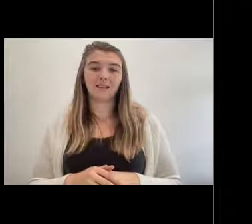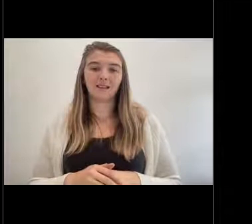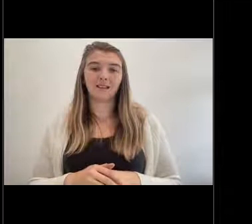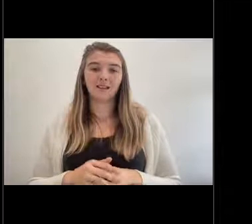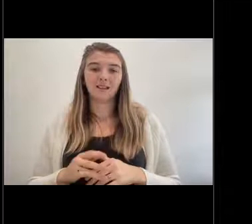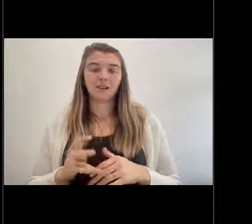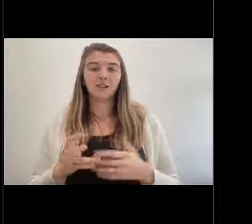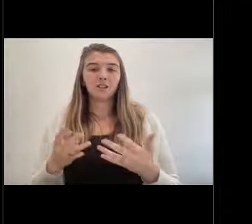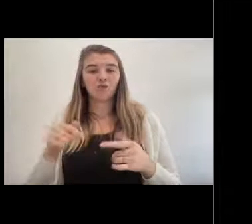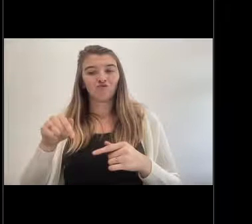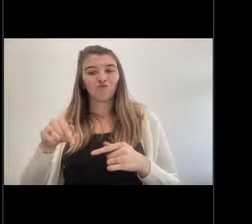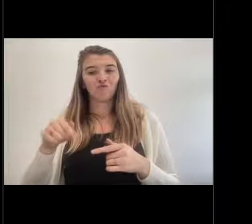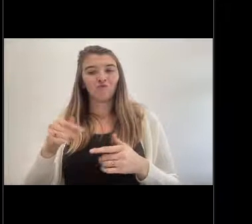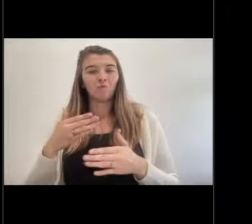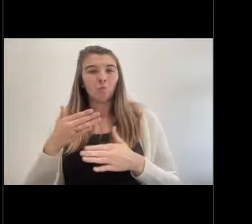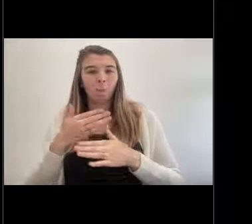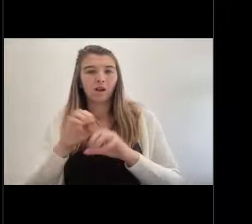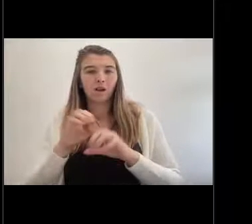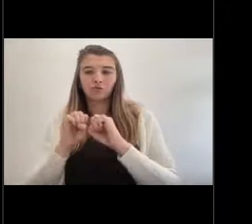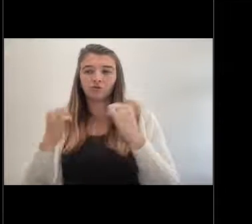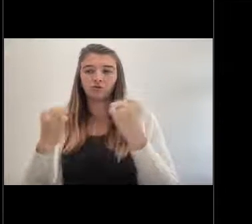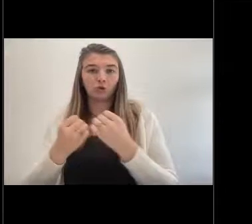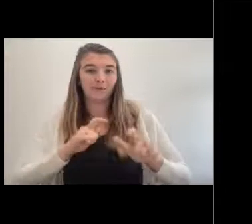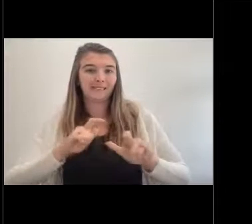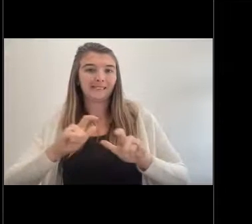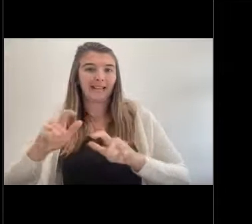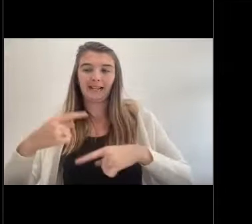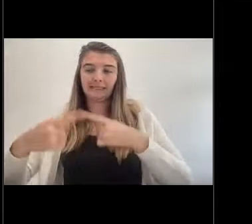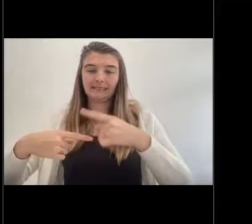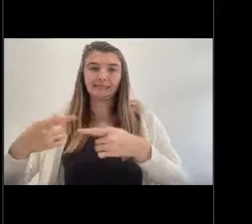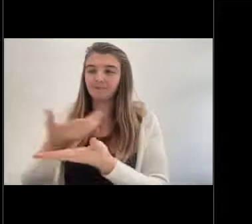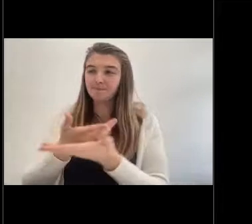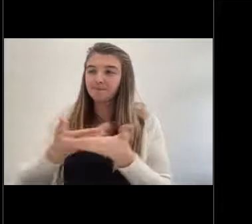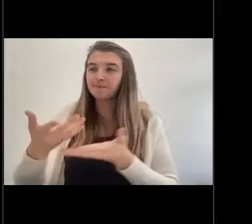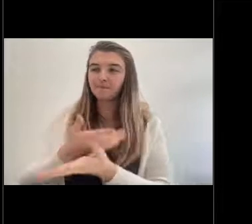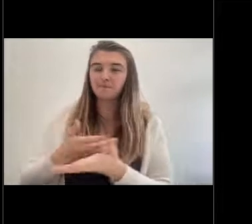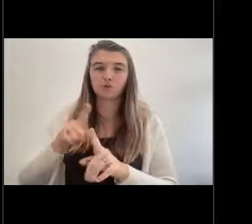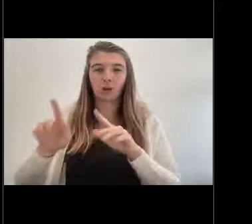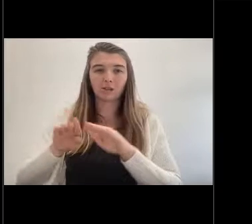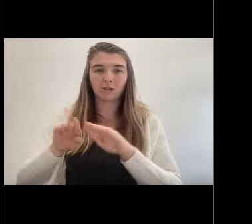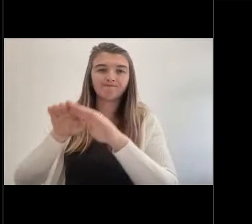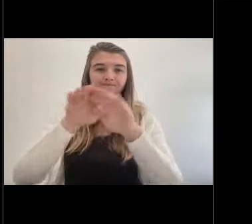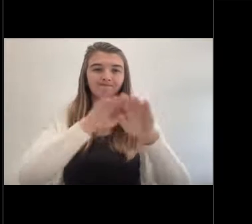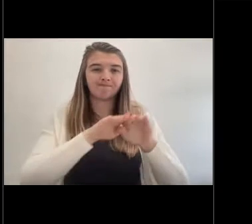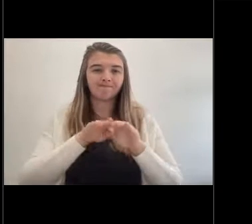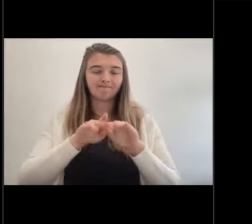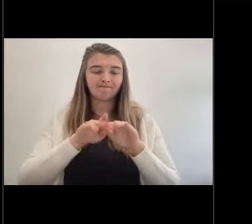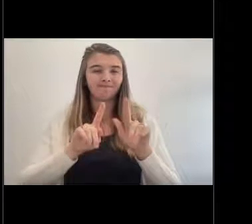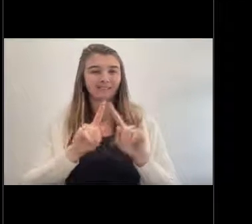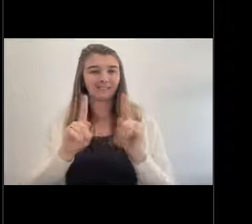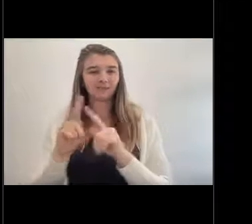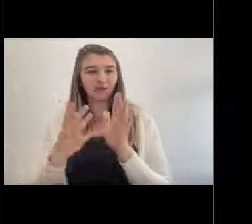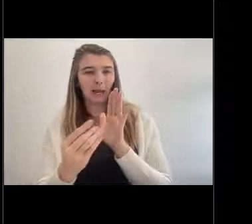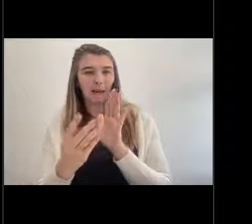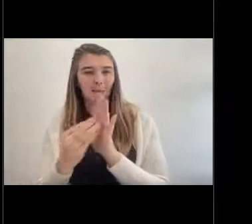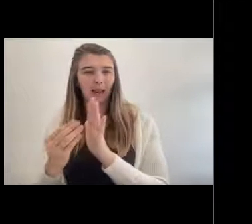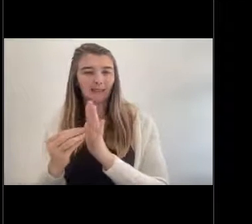in progress to try to harmonize different protocols. So now that we